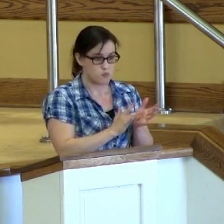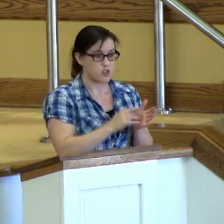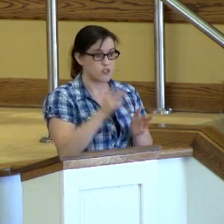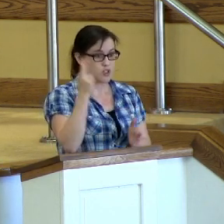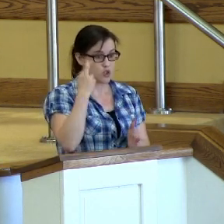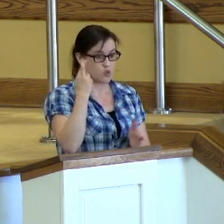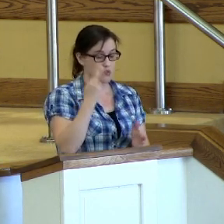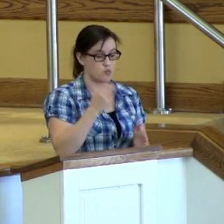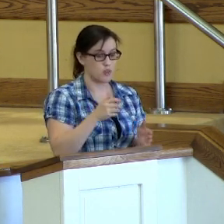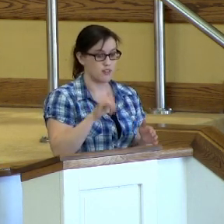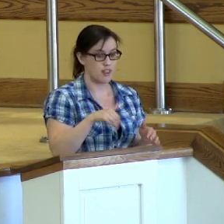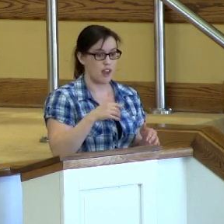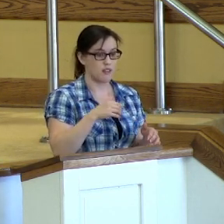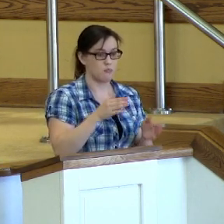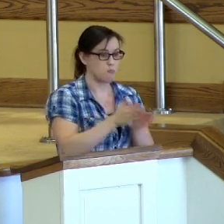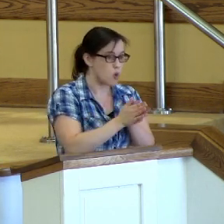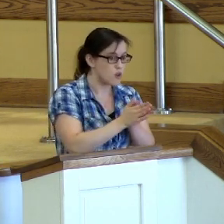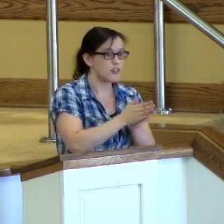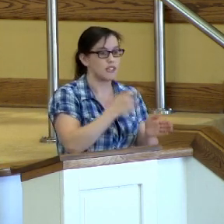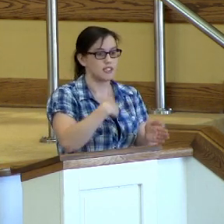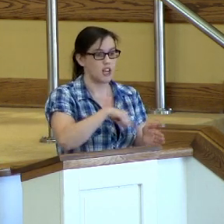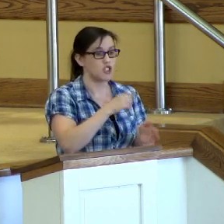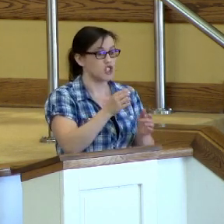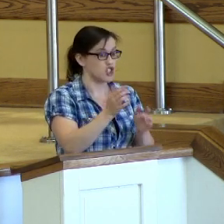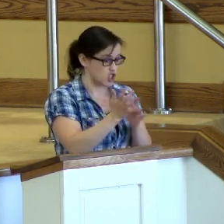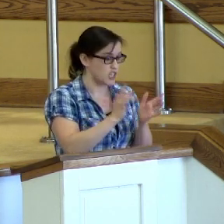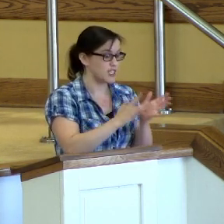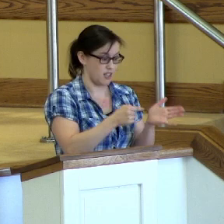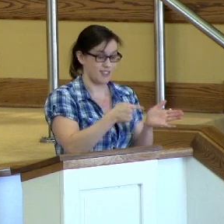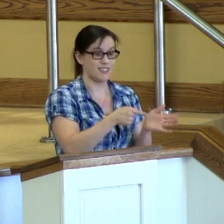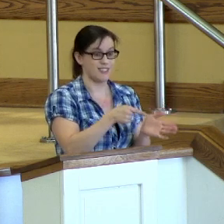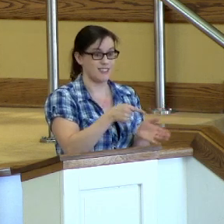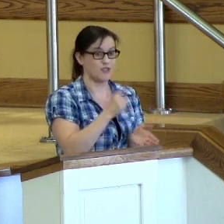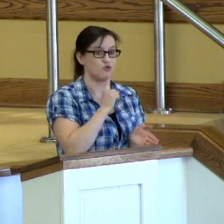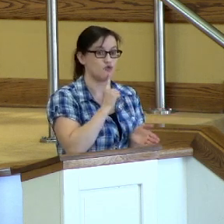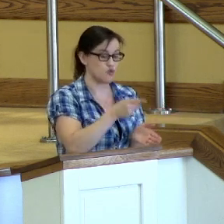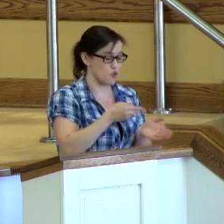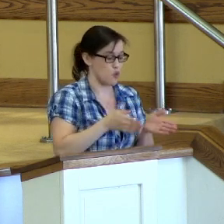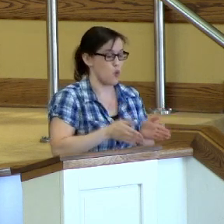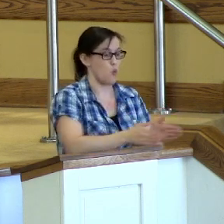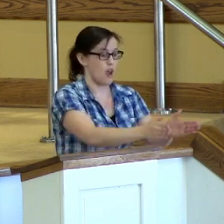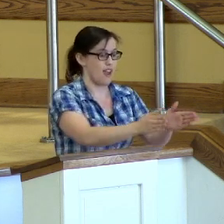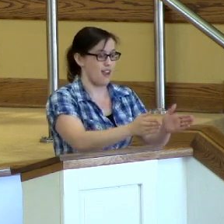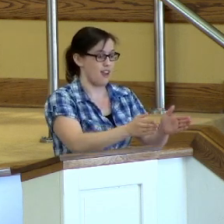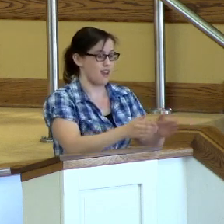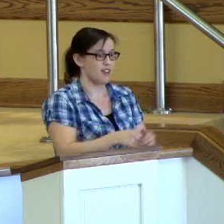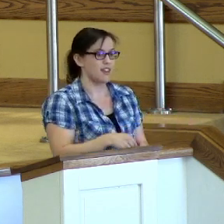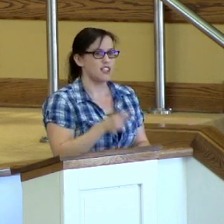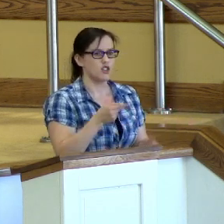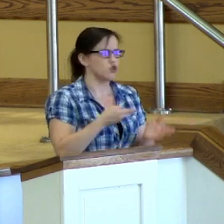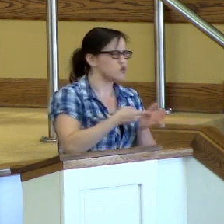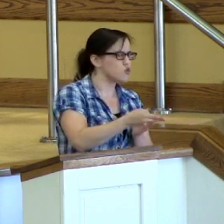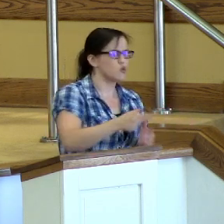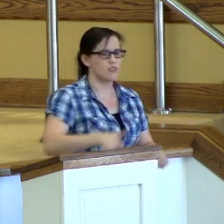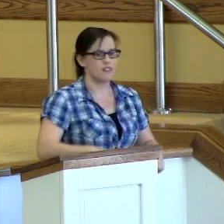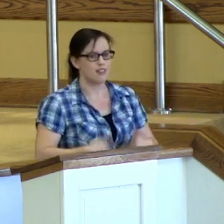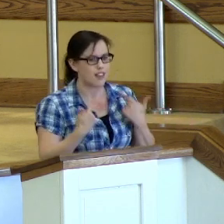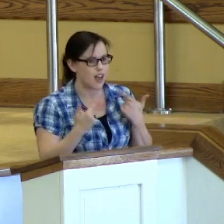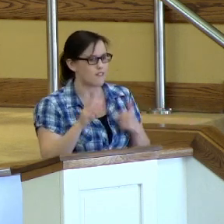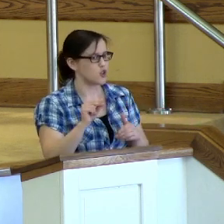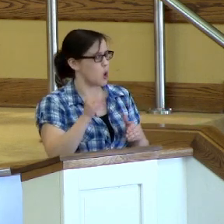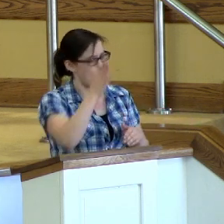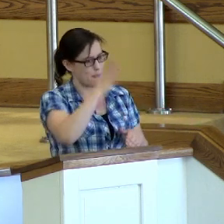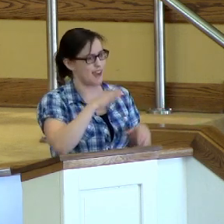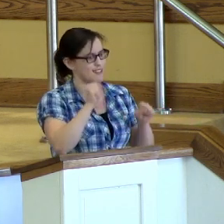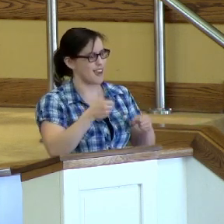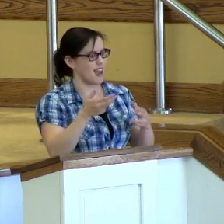that Jesus is the way. In John 14:6, he is the I am. He is the truth, the life. No man cometh unto the